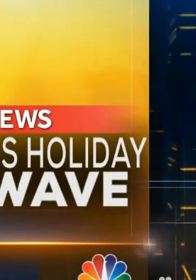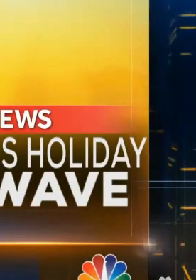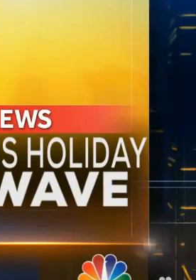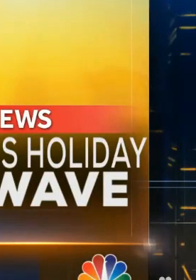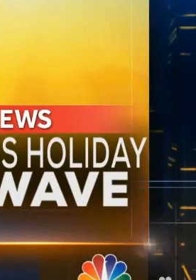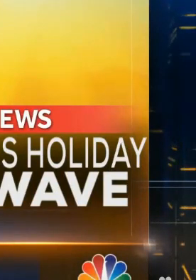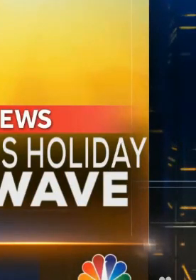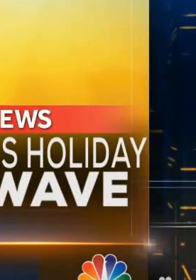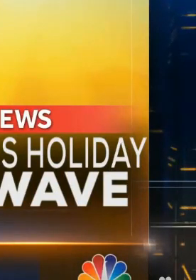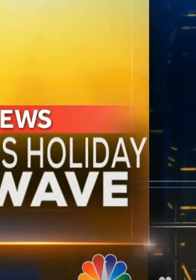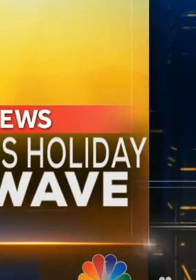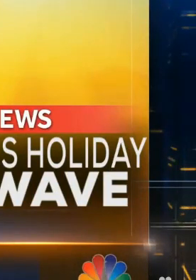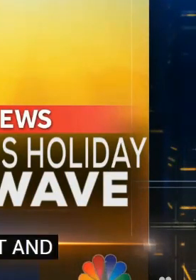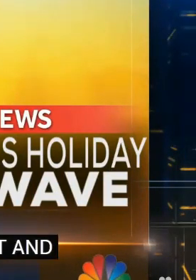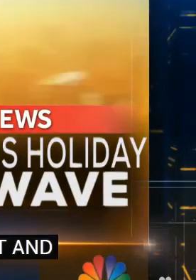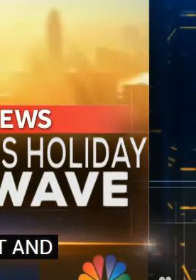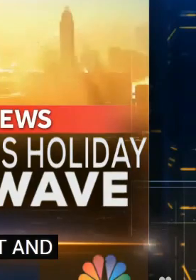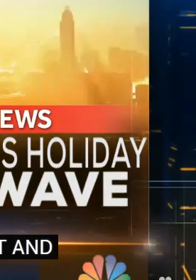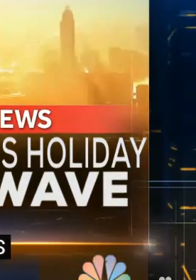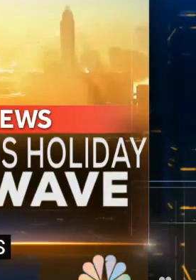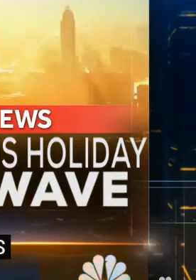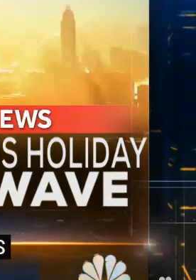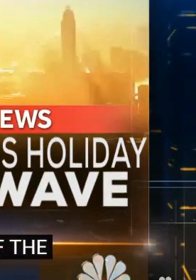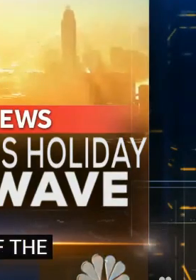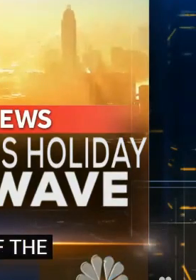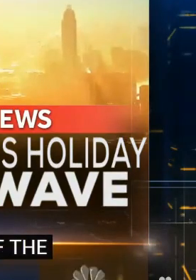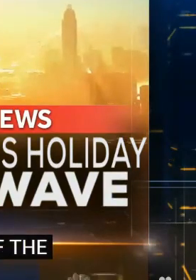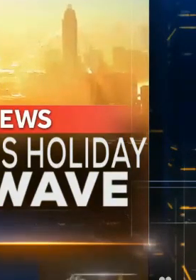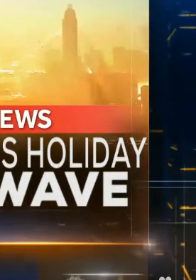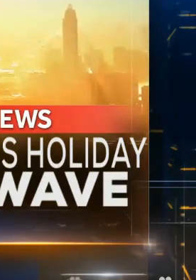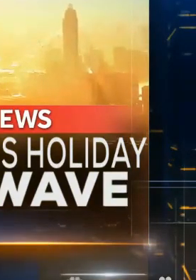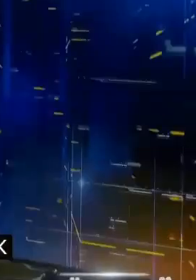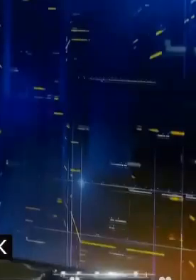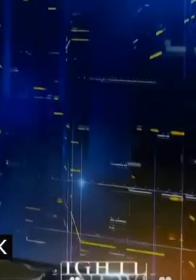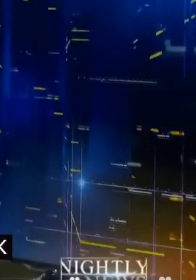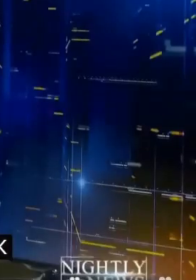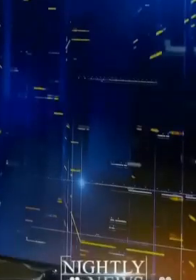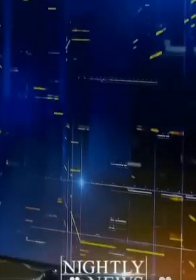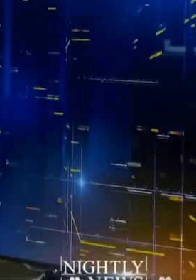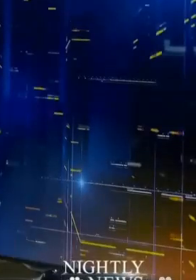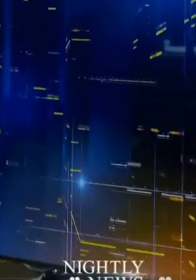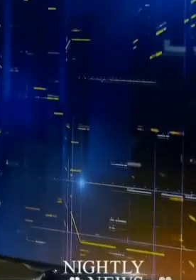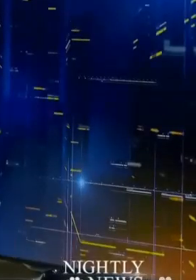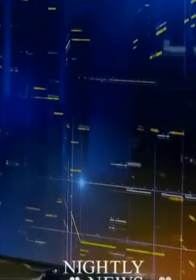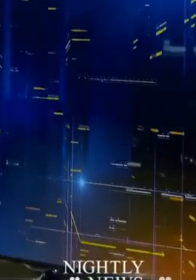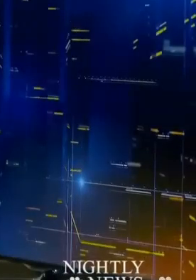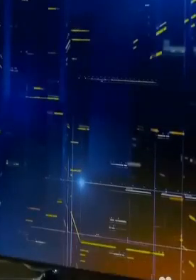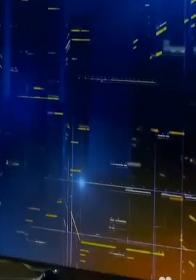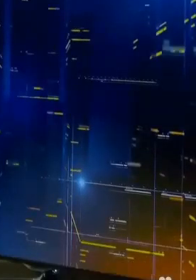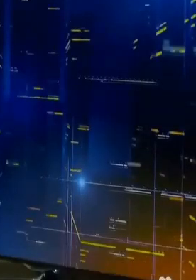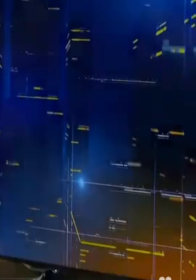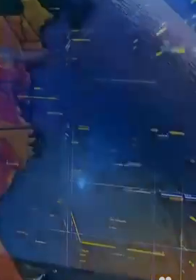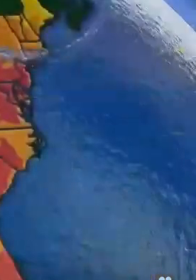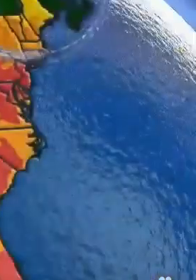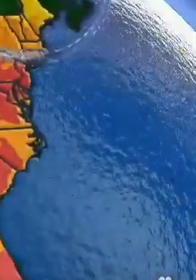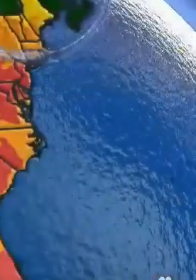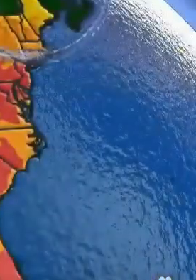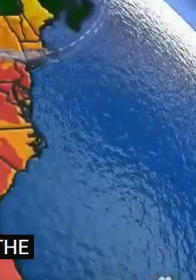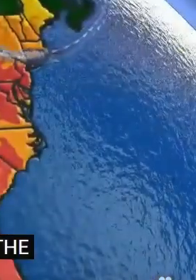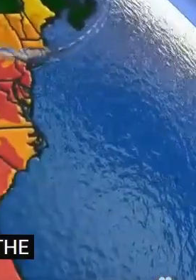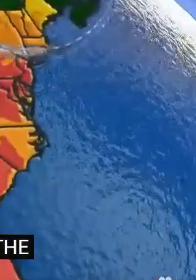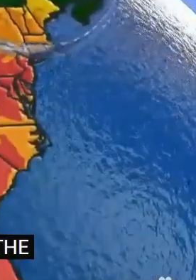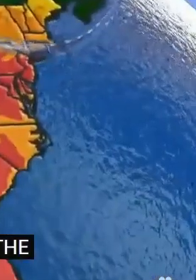U.S. How long will it stick around? Dylan Dreyer has the forecast. Dylan? Good evening, Peter. The heat is on, and it has been